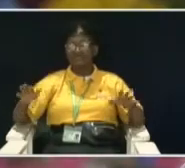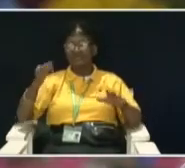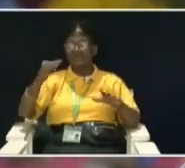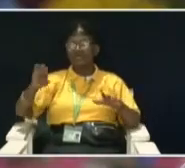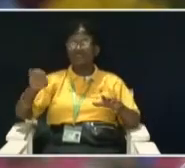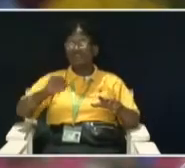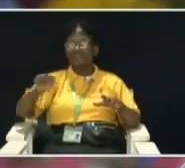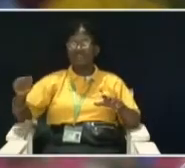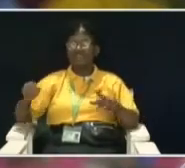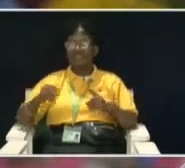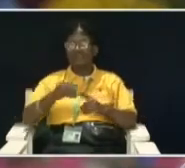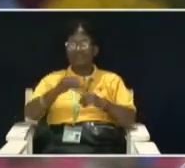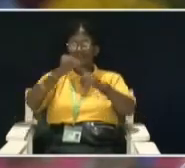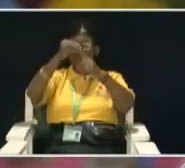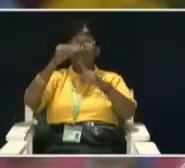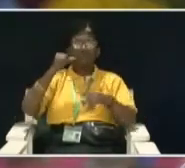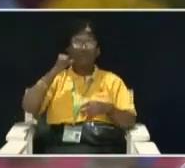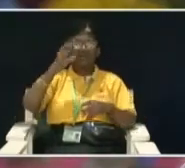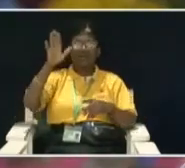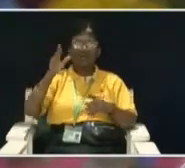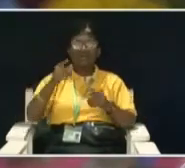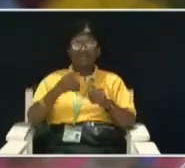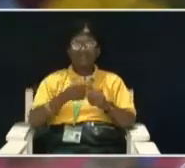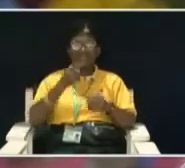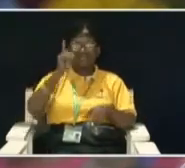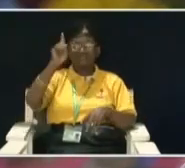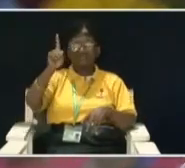woman. First one,